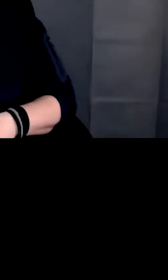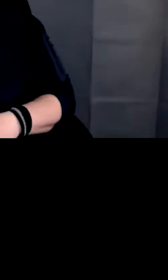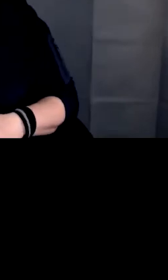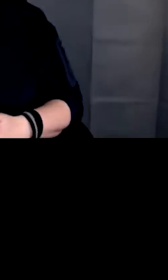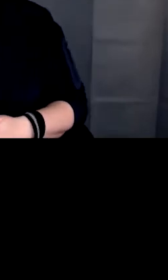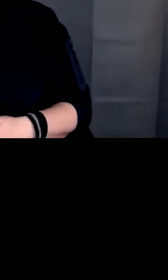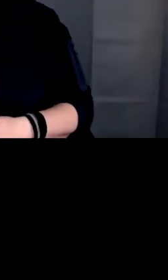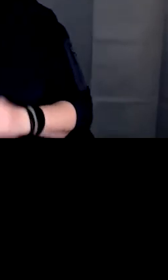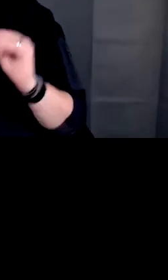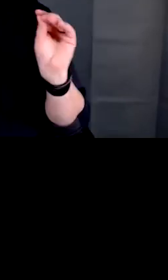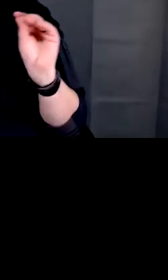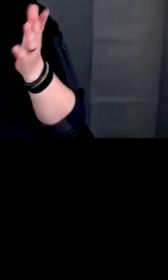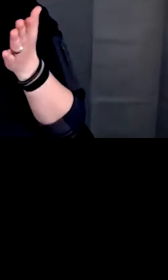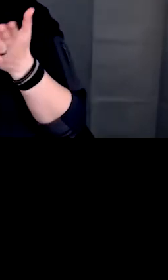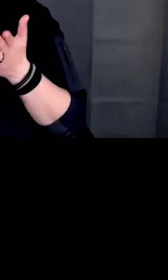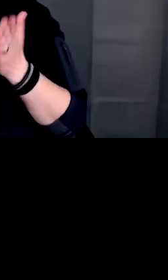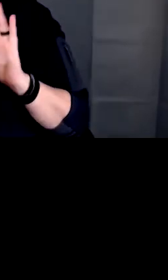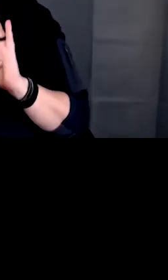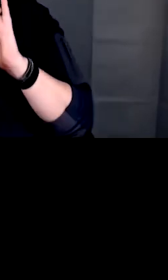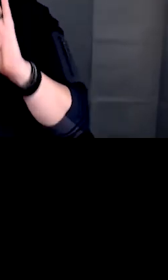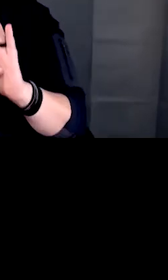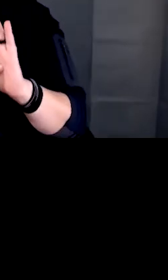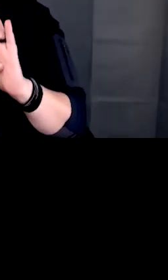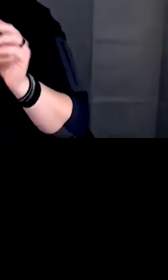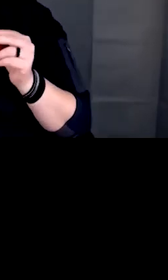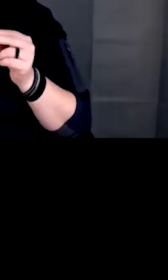of any research linking